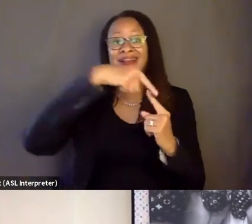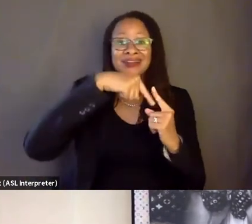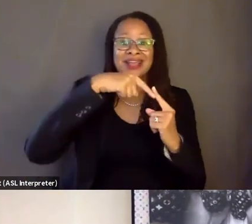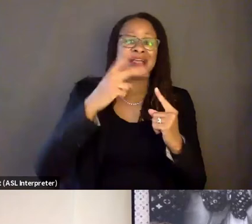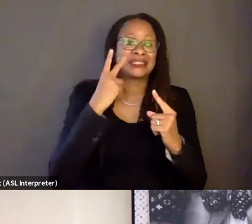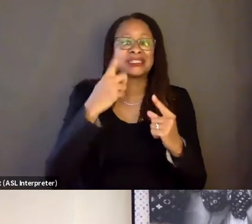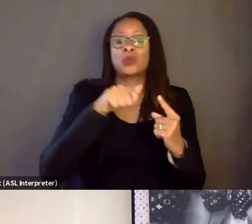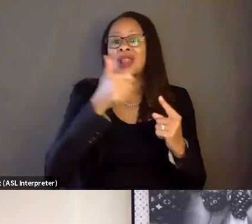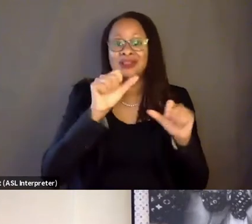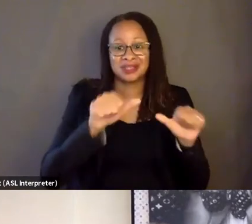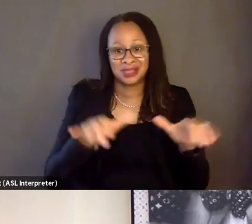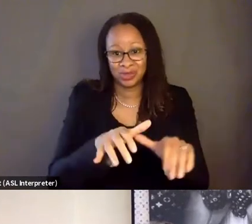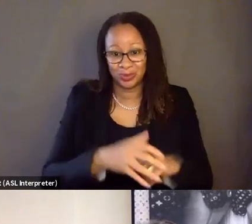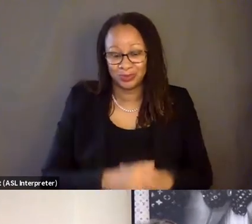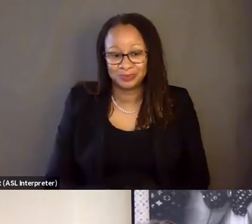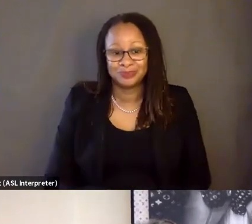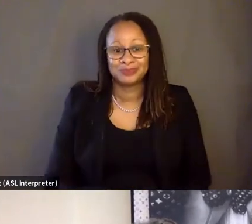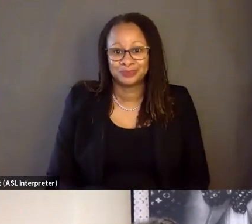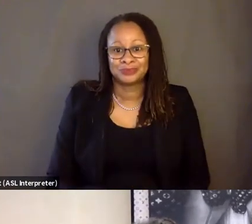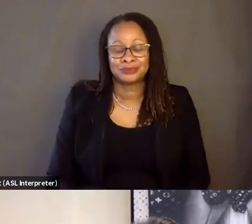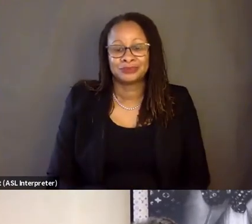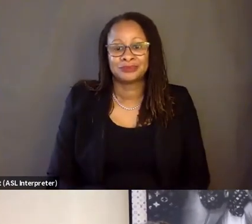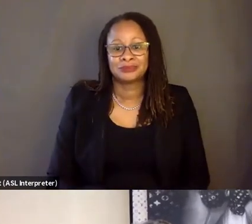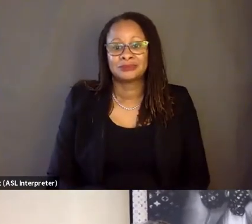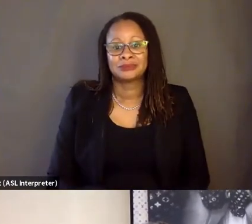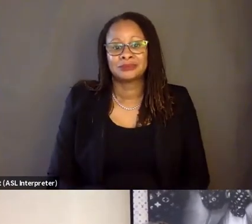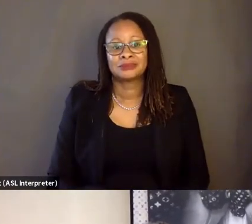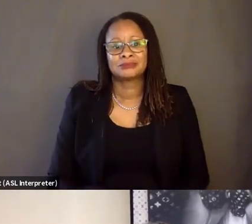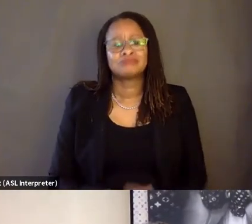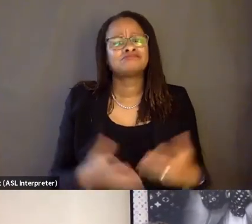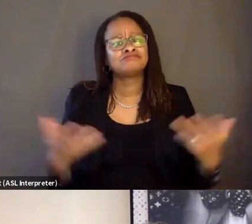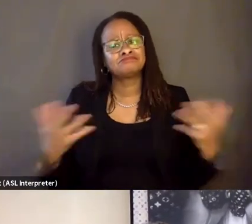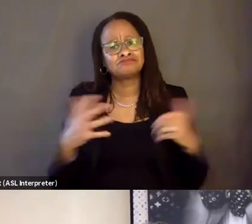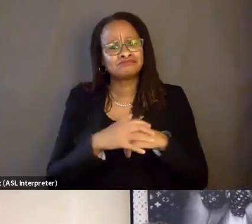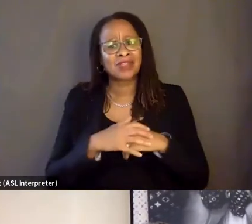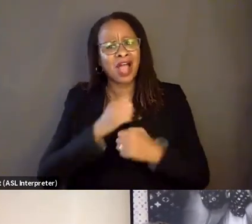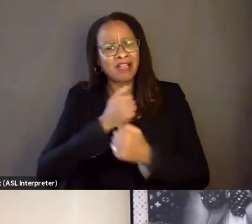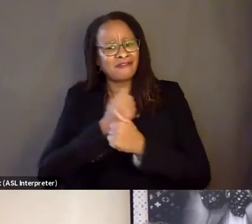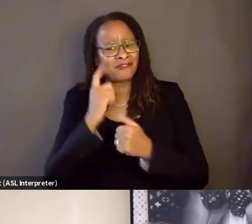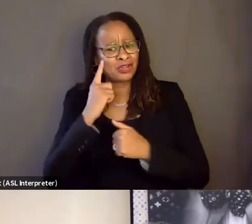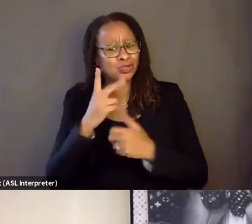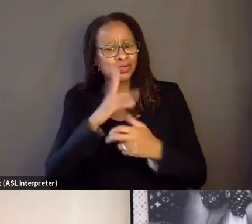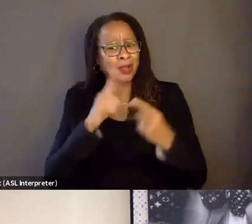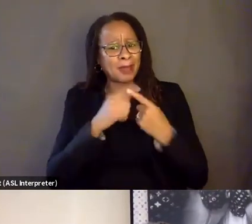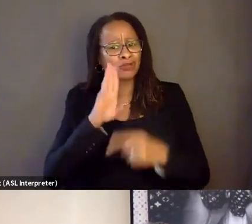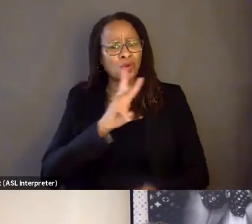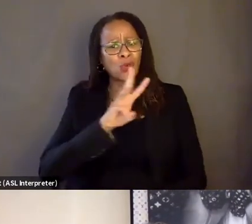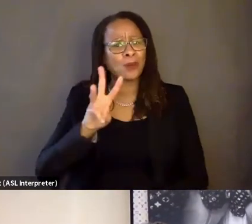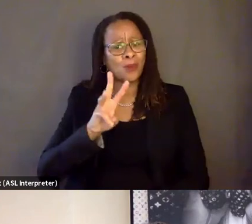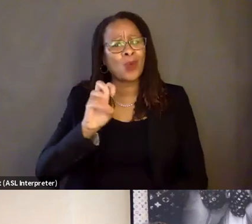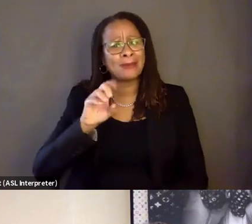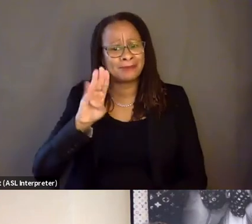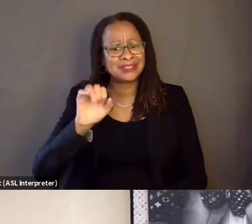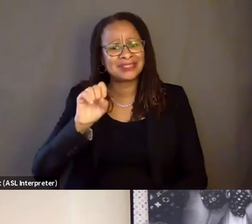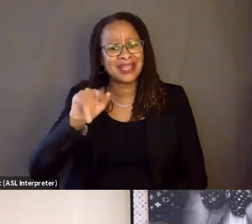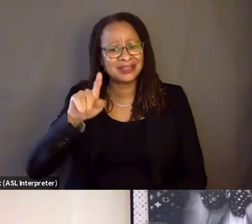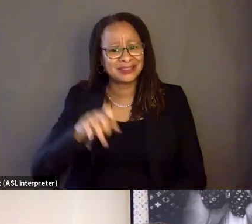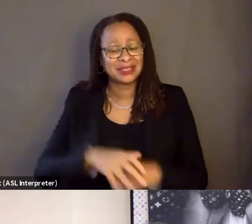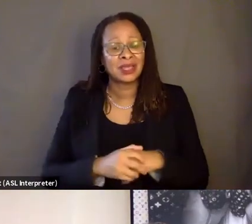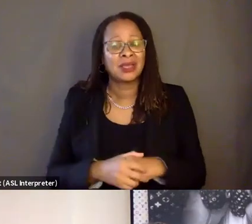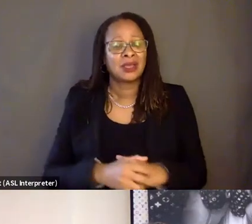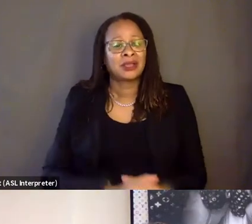what else they can do. I would love for you all to talk a little bit more about the website, because it's kind of like if the